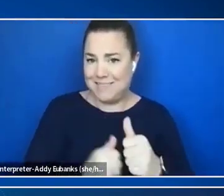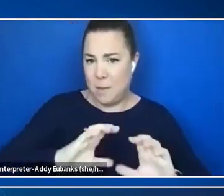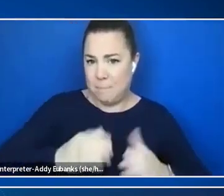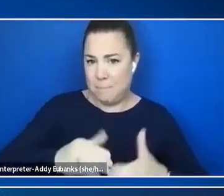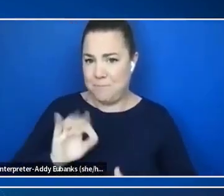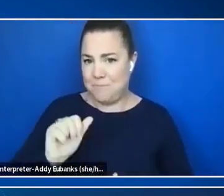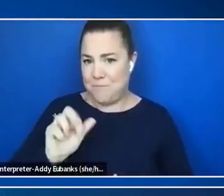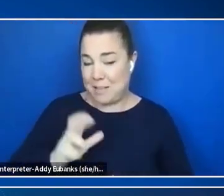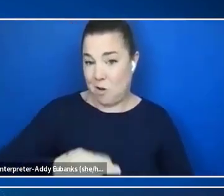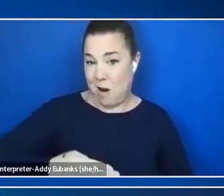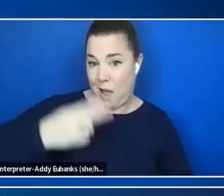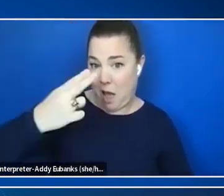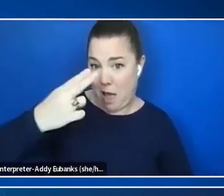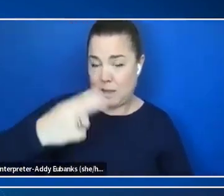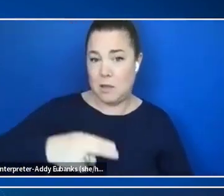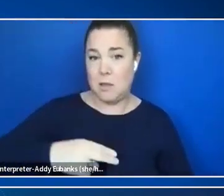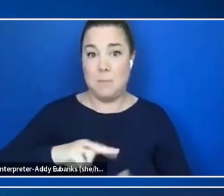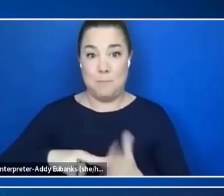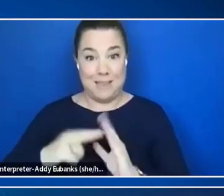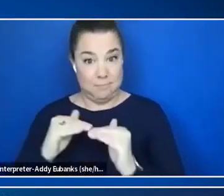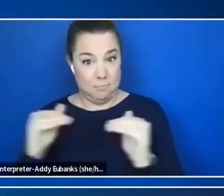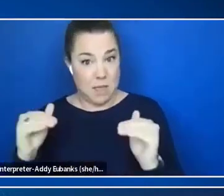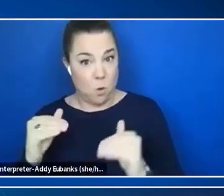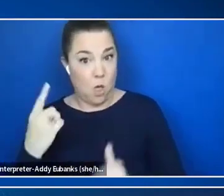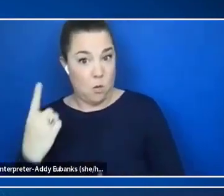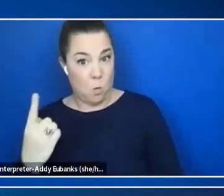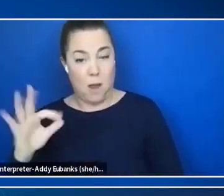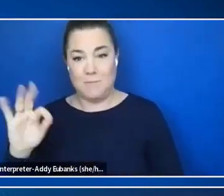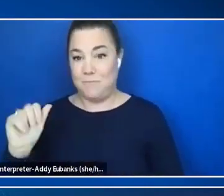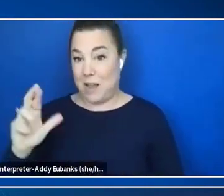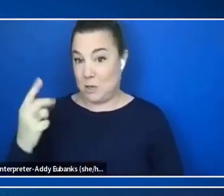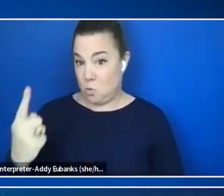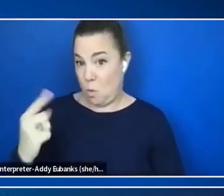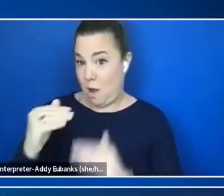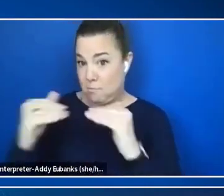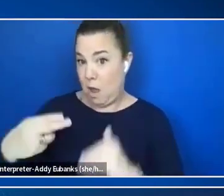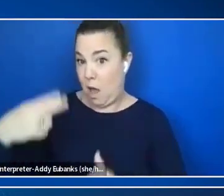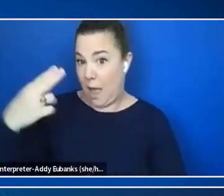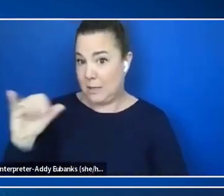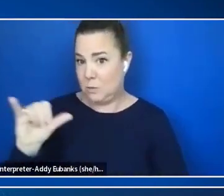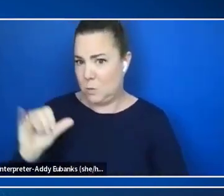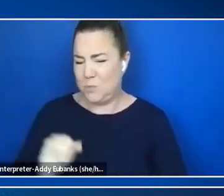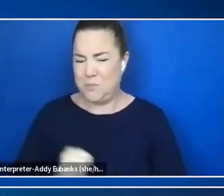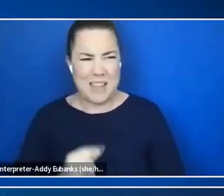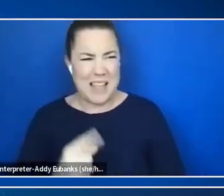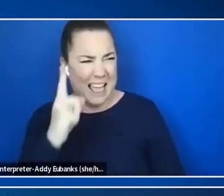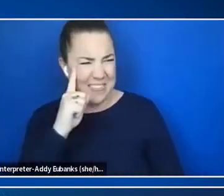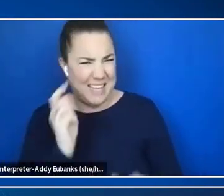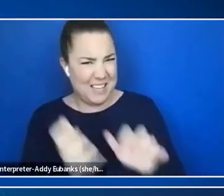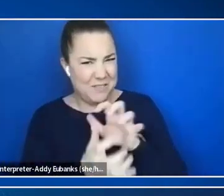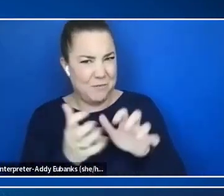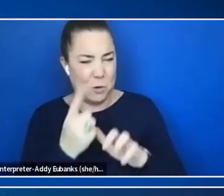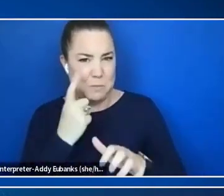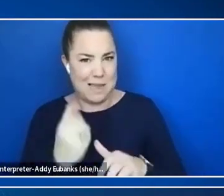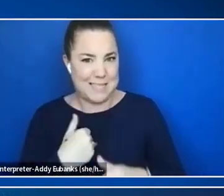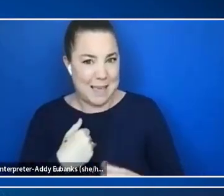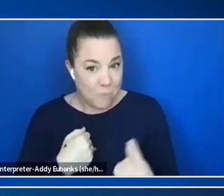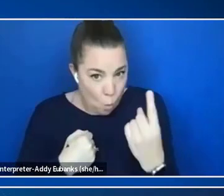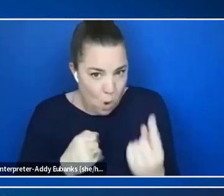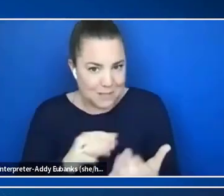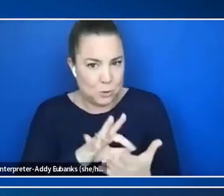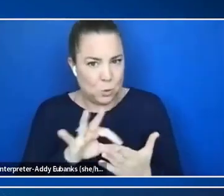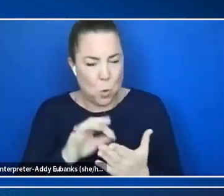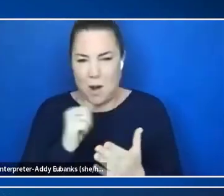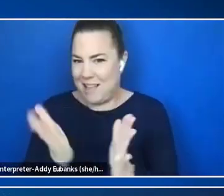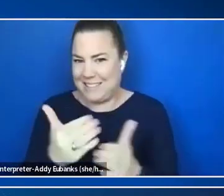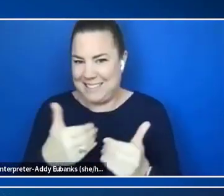factor 1 rated as high? So I think there's a little bit of confusion because there's only one score for factor 1, right? There's not two separate scores for factor